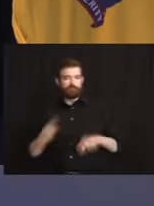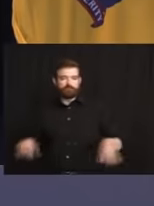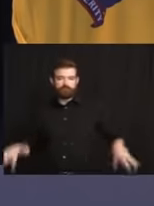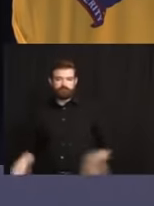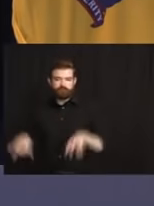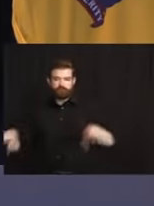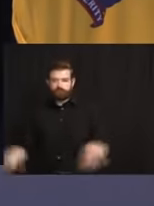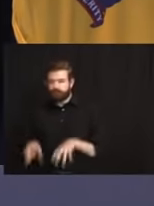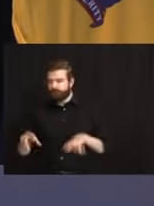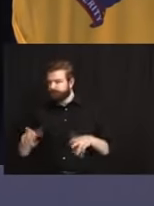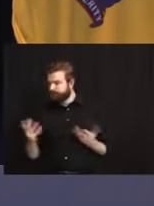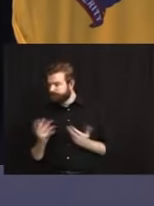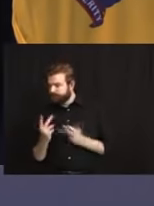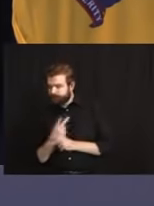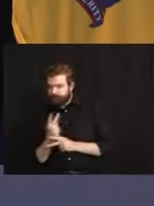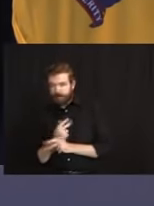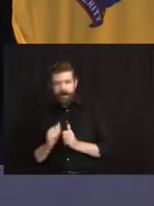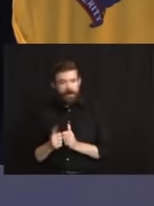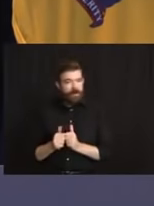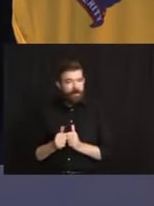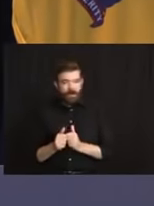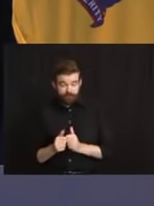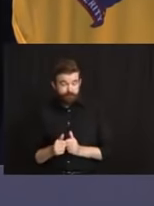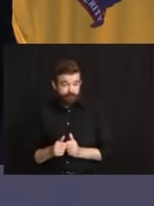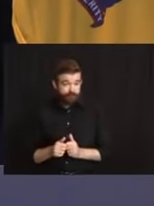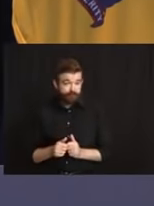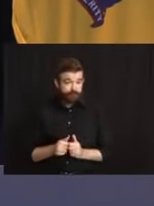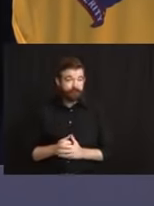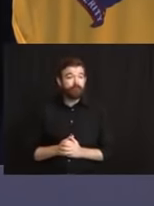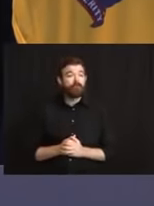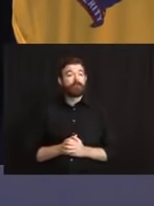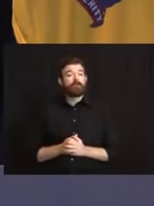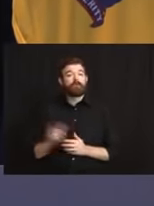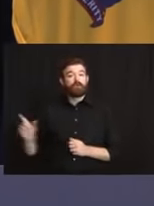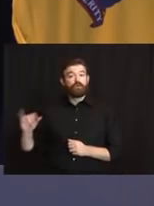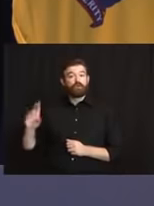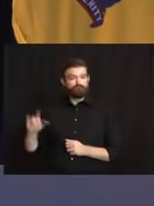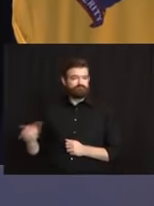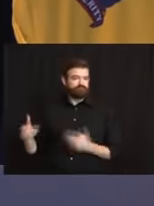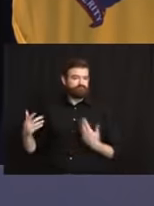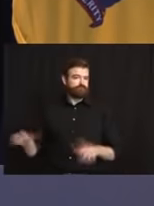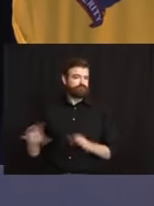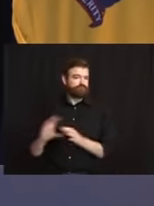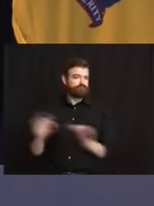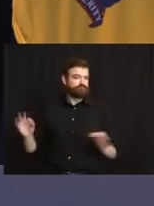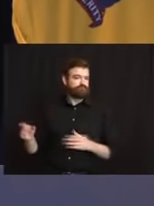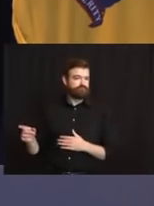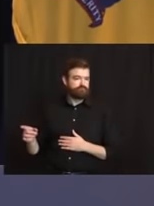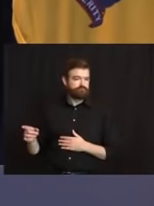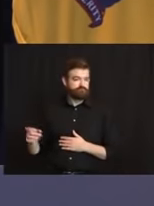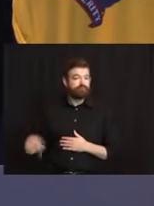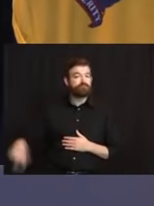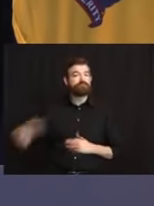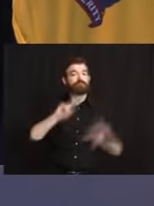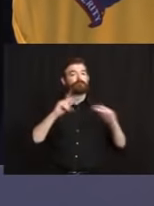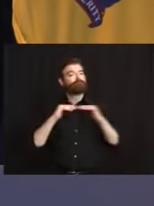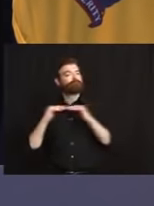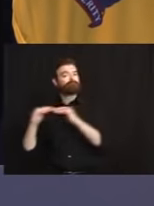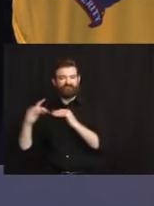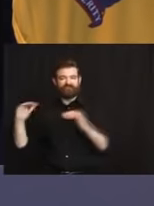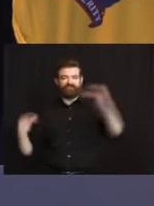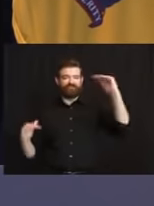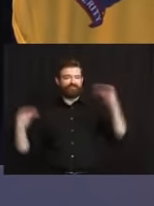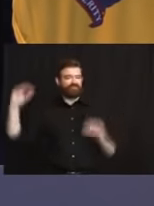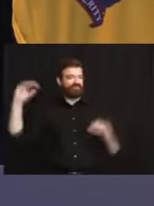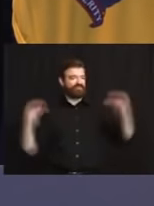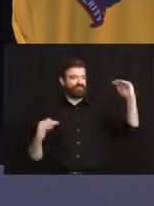we've said many times, Judy said it most eloquently, COVID-19 didn't create the inequities, but it laid them bare in this state. When